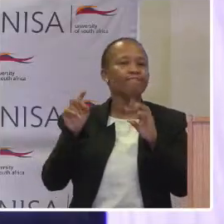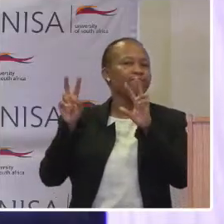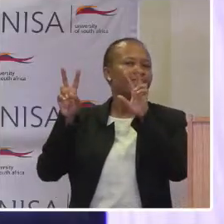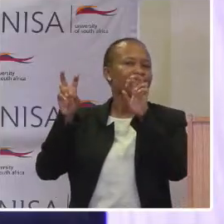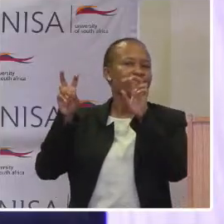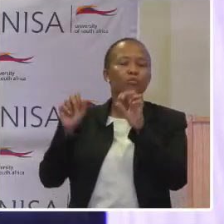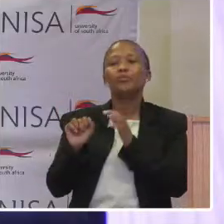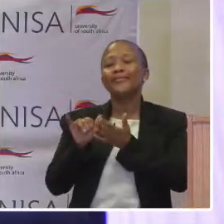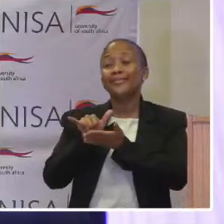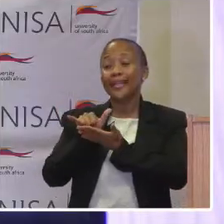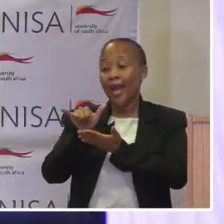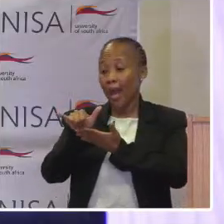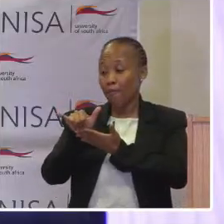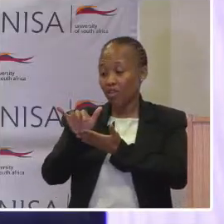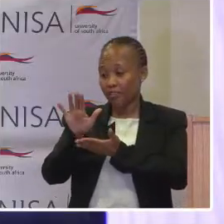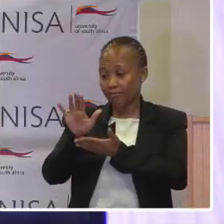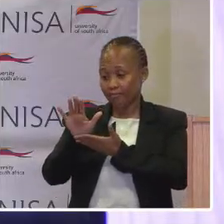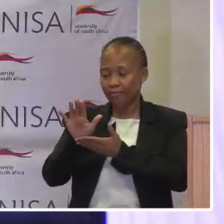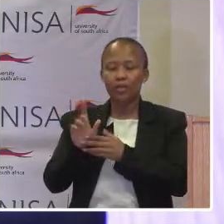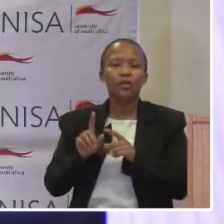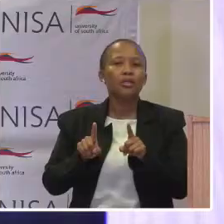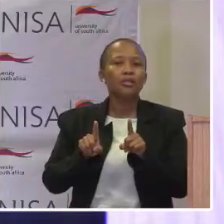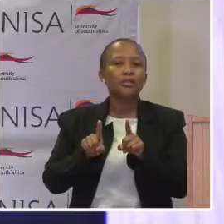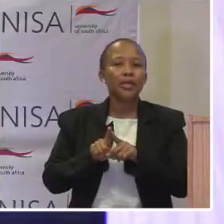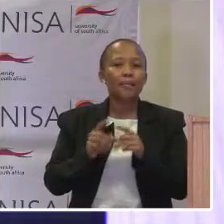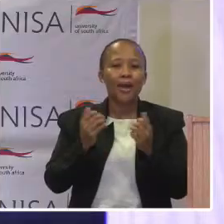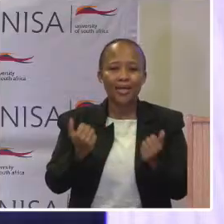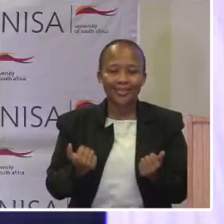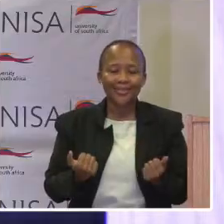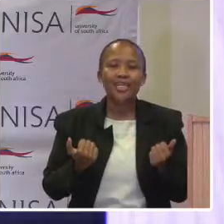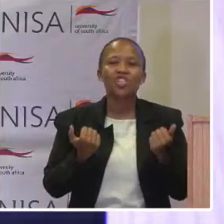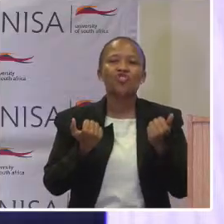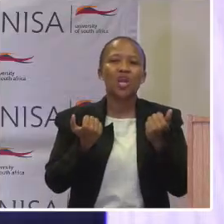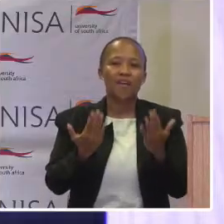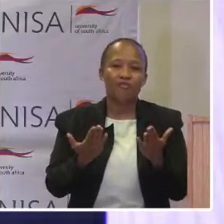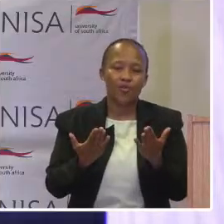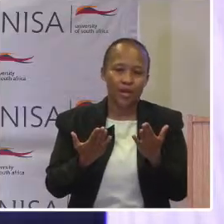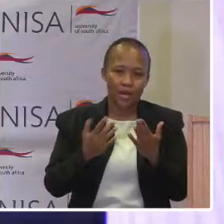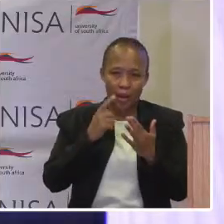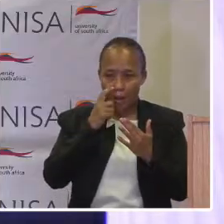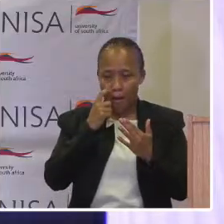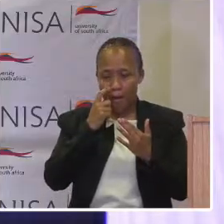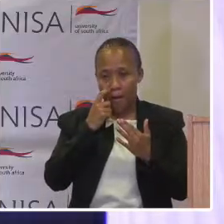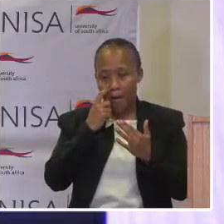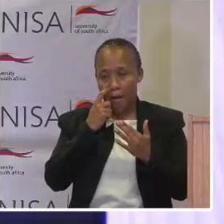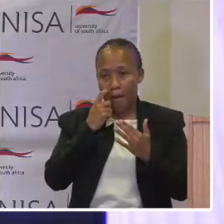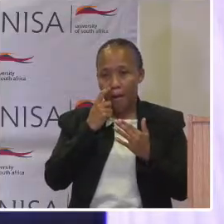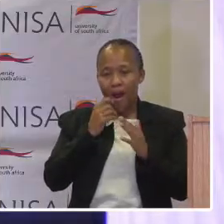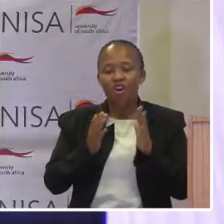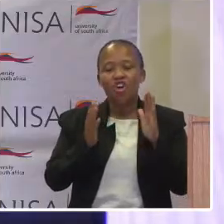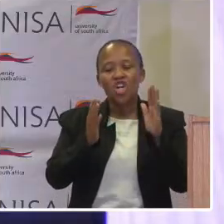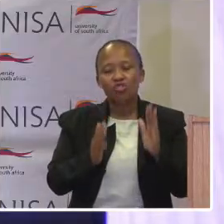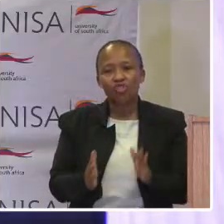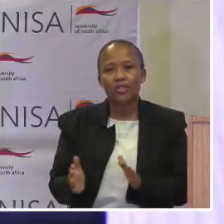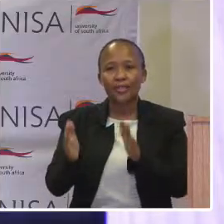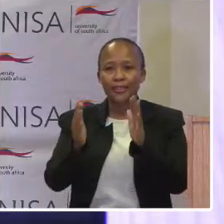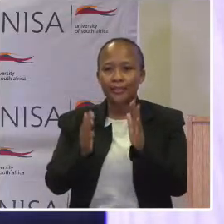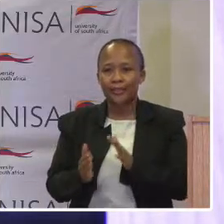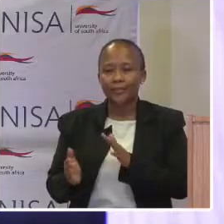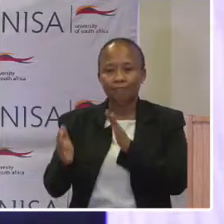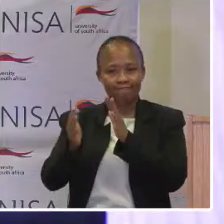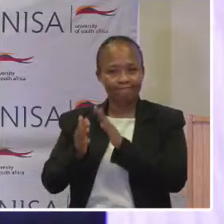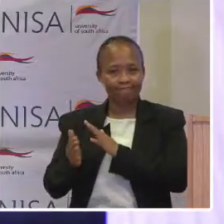airports and delivery, it lacks the logistics hub that is